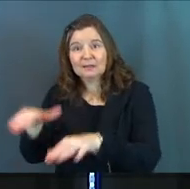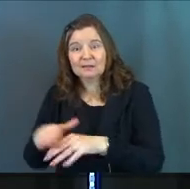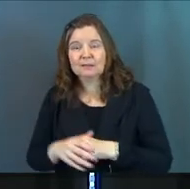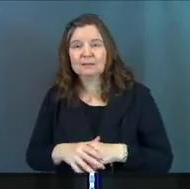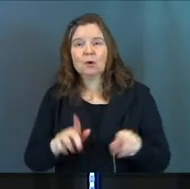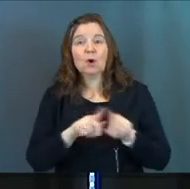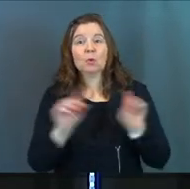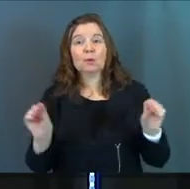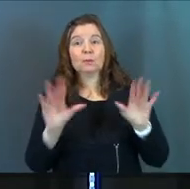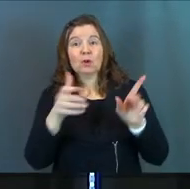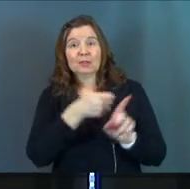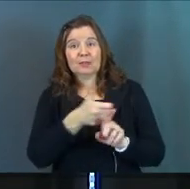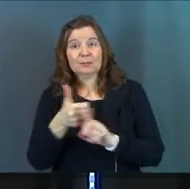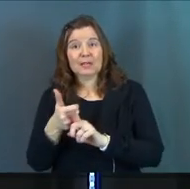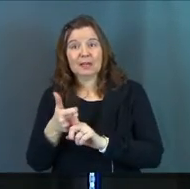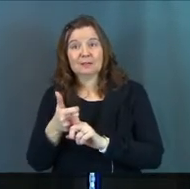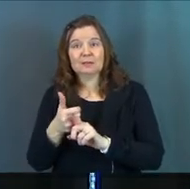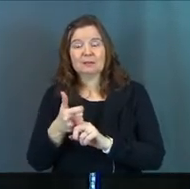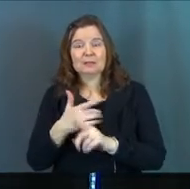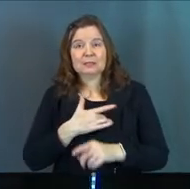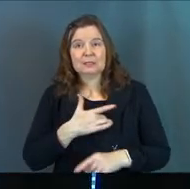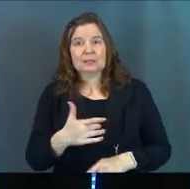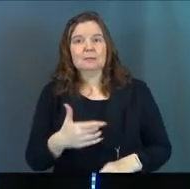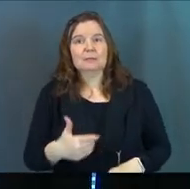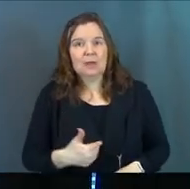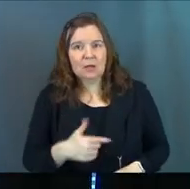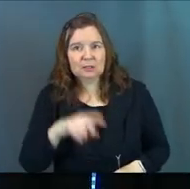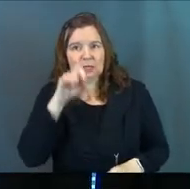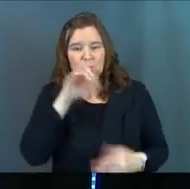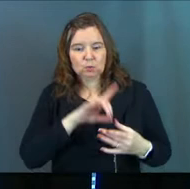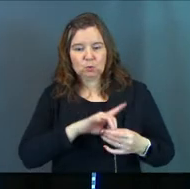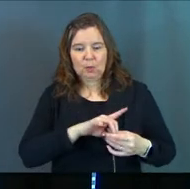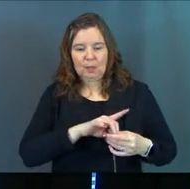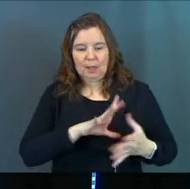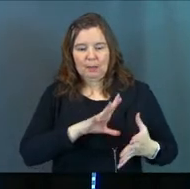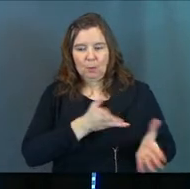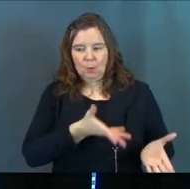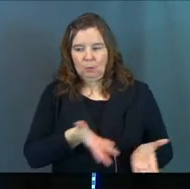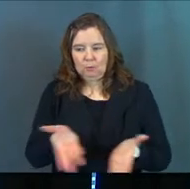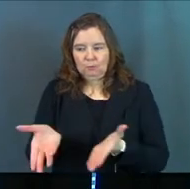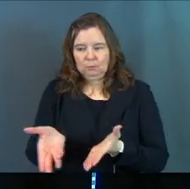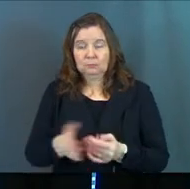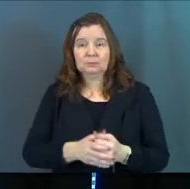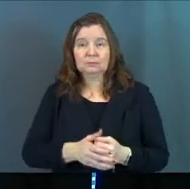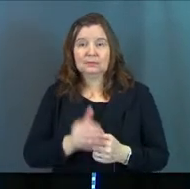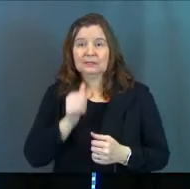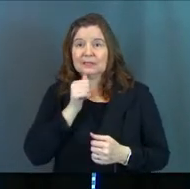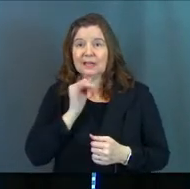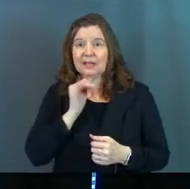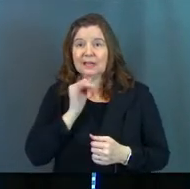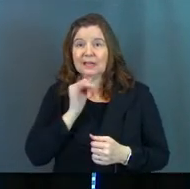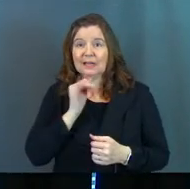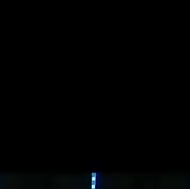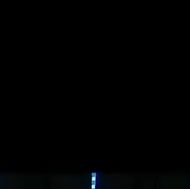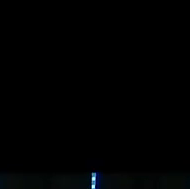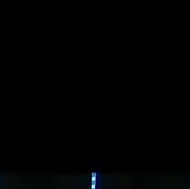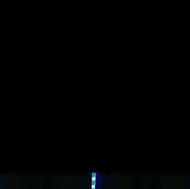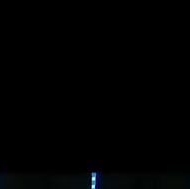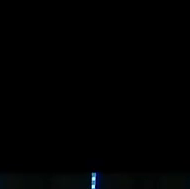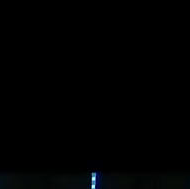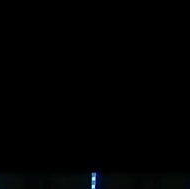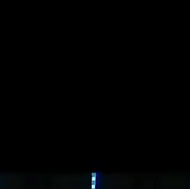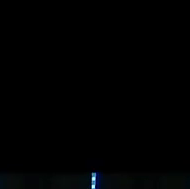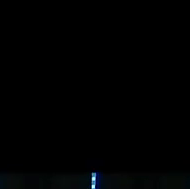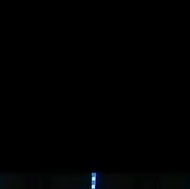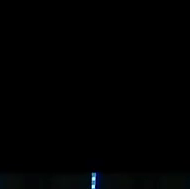Also, the miracles themselves compelled Egypt to let them go. Not a single Israelite soldier was hurt or